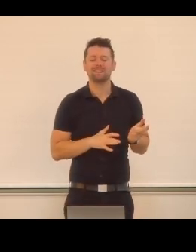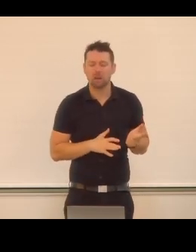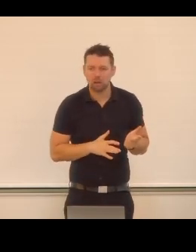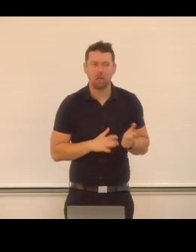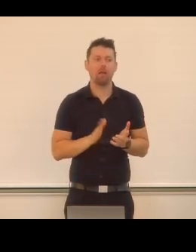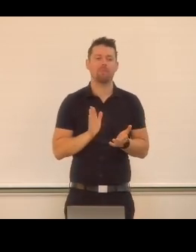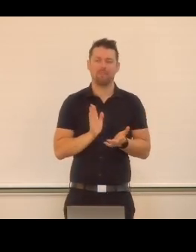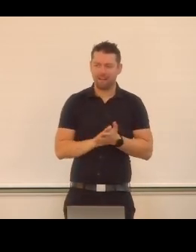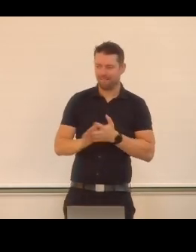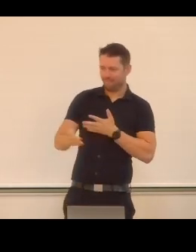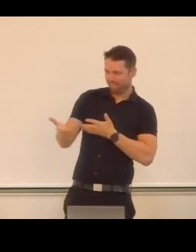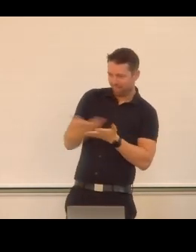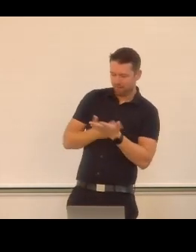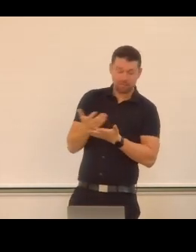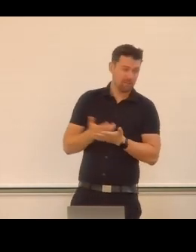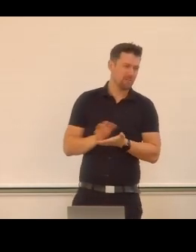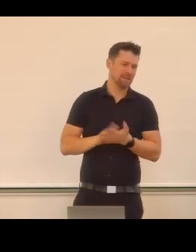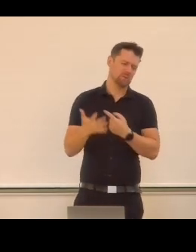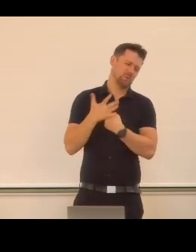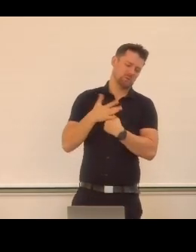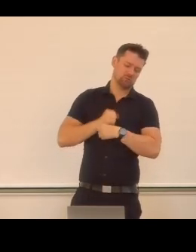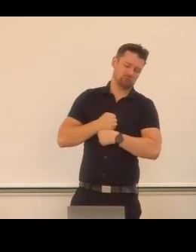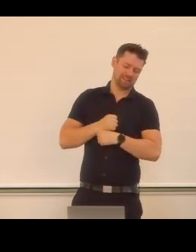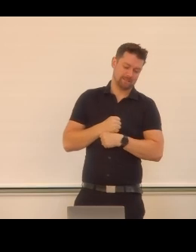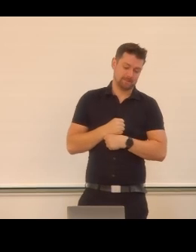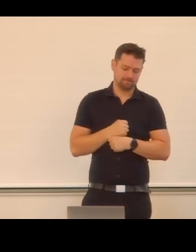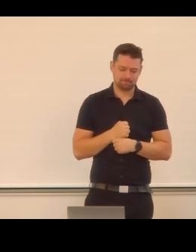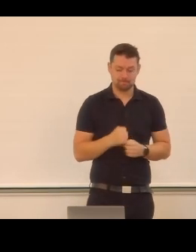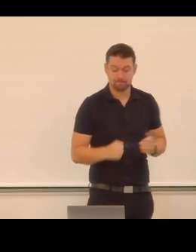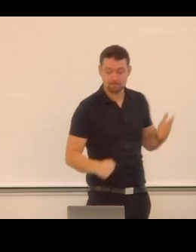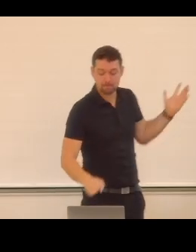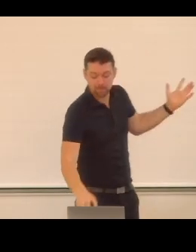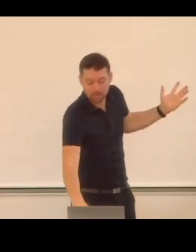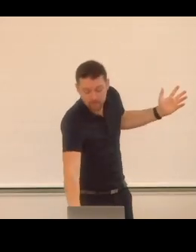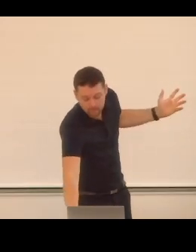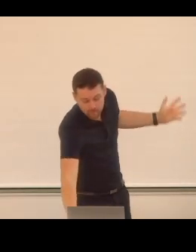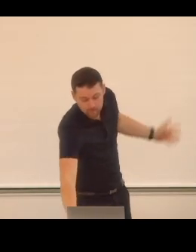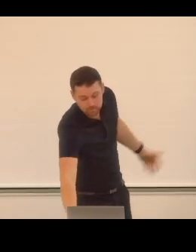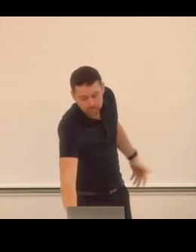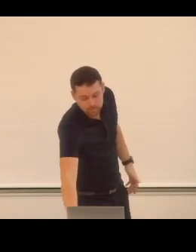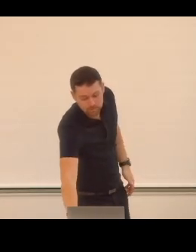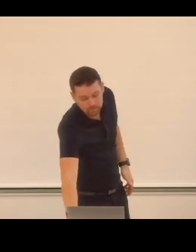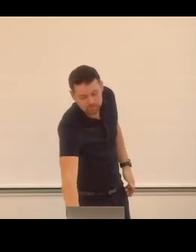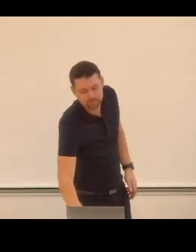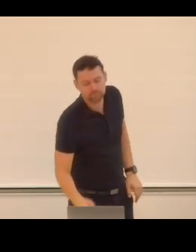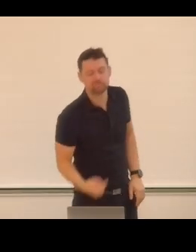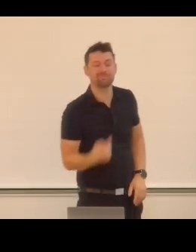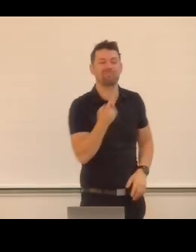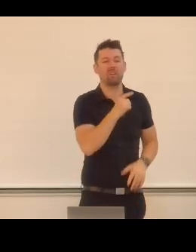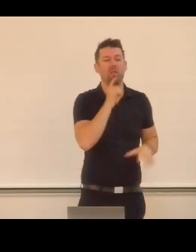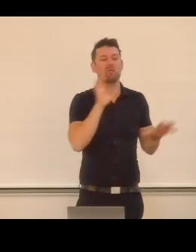us under a stress, right? So this is our crew up on the top level. It's interesting,